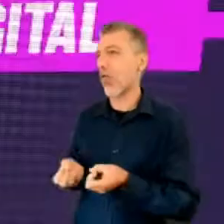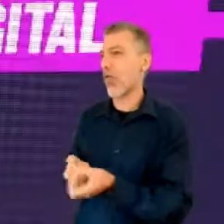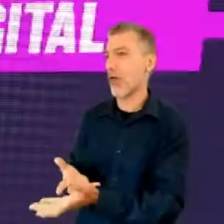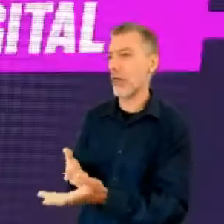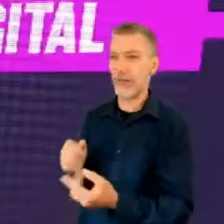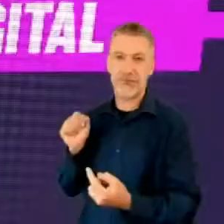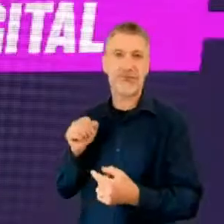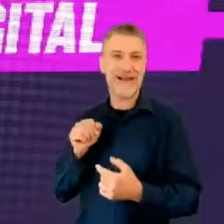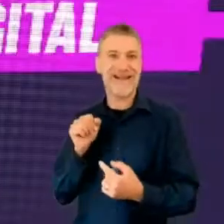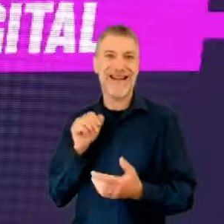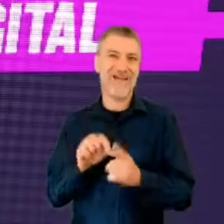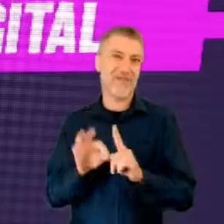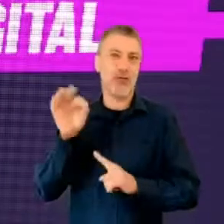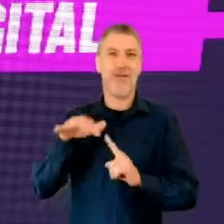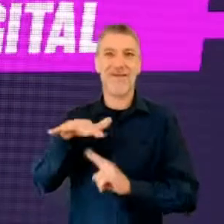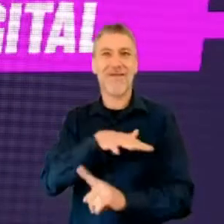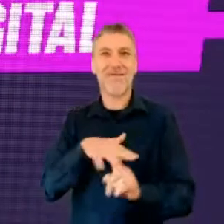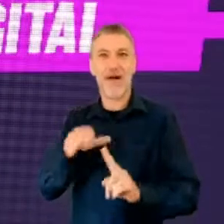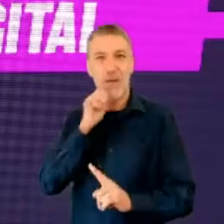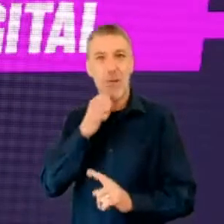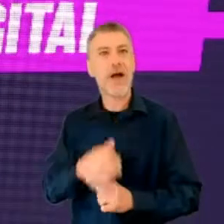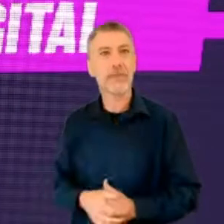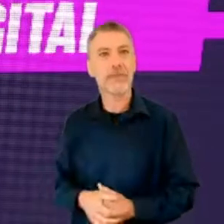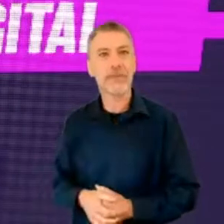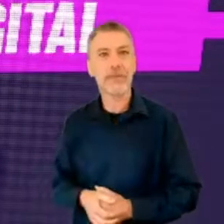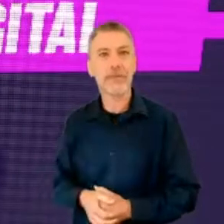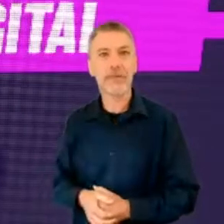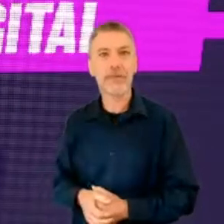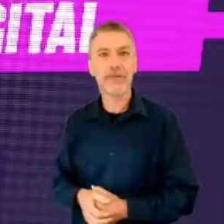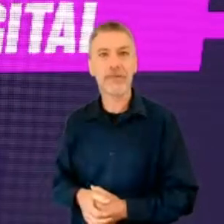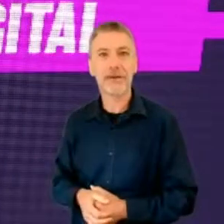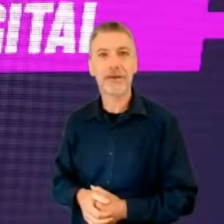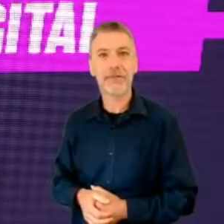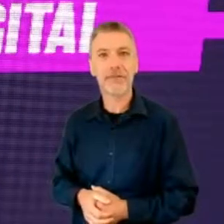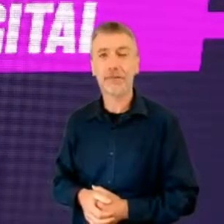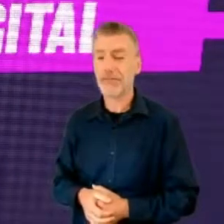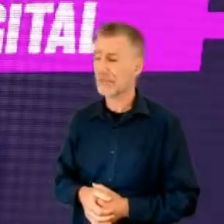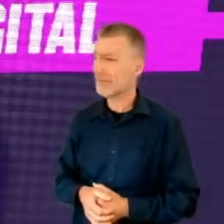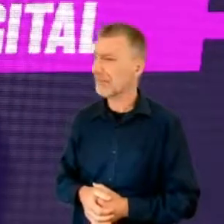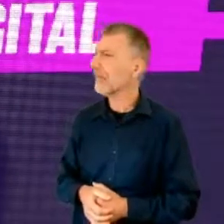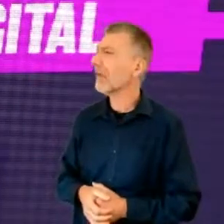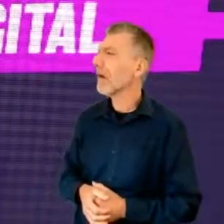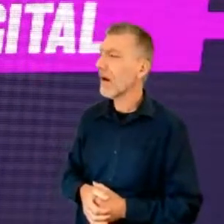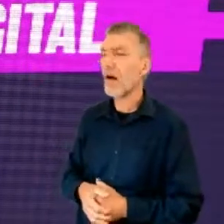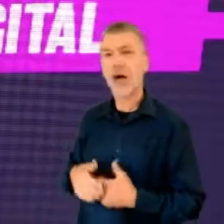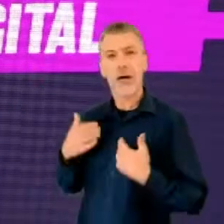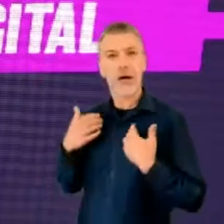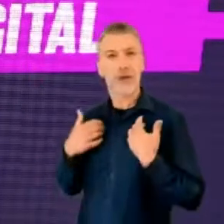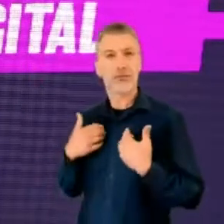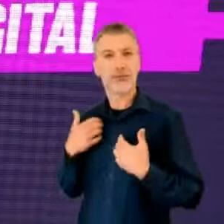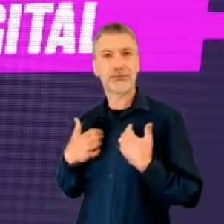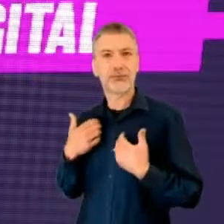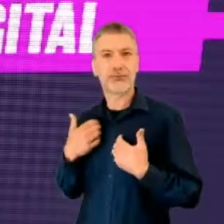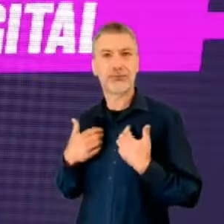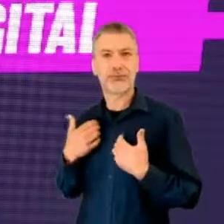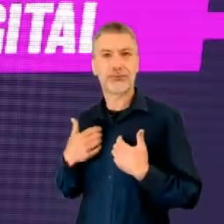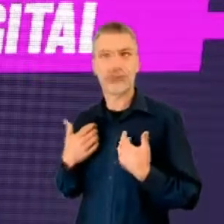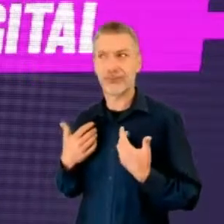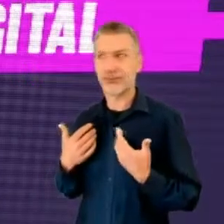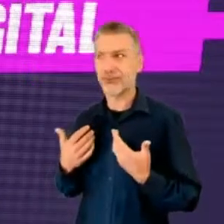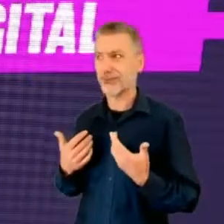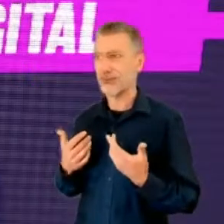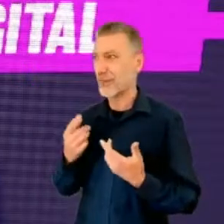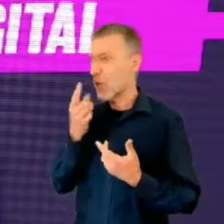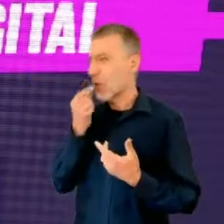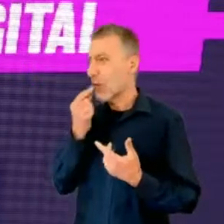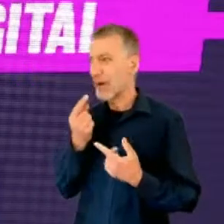is just so exciting. All three of those that you spoke about are just, you know, you think maybe you do that over 5 years or something,